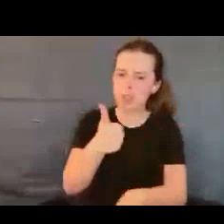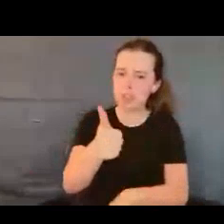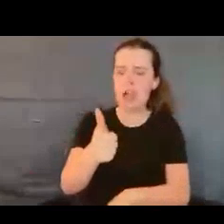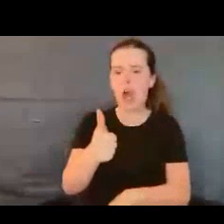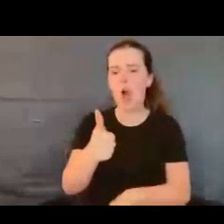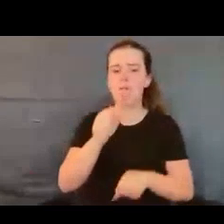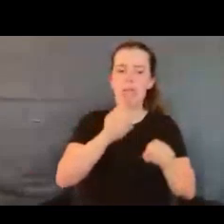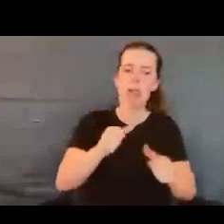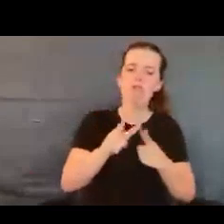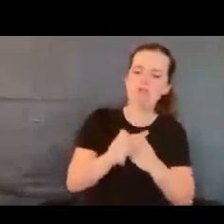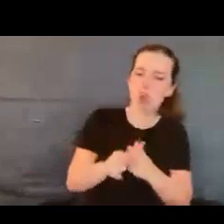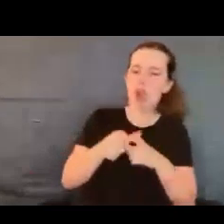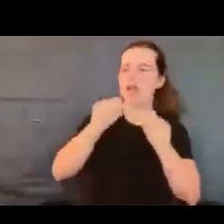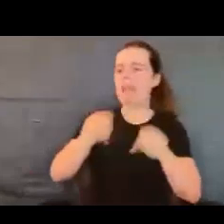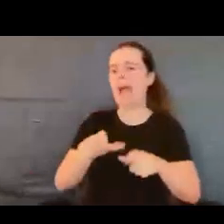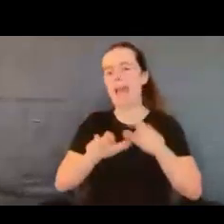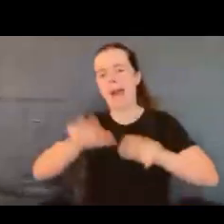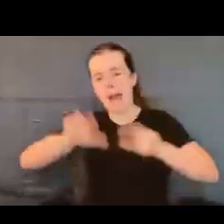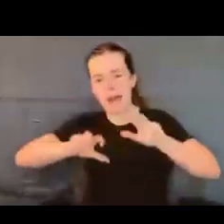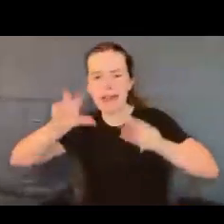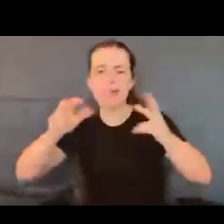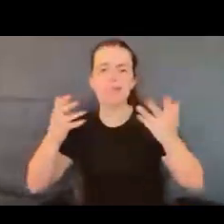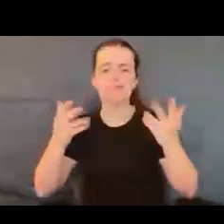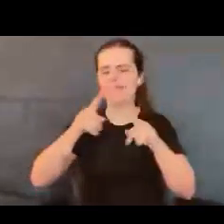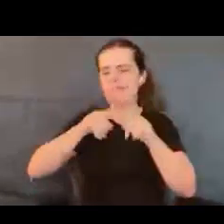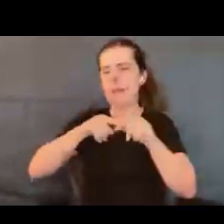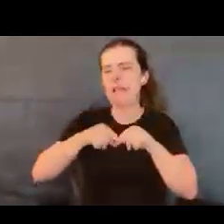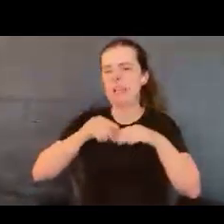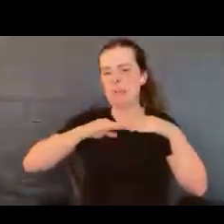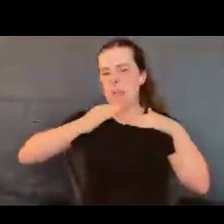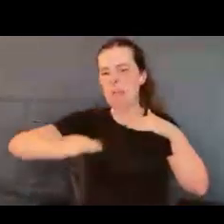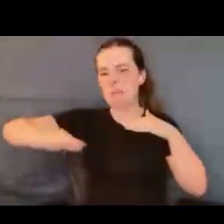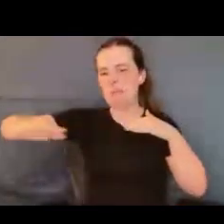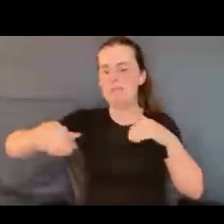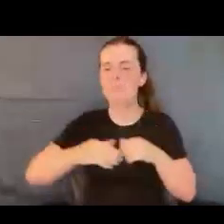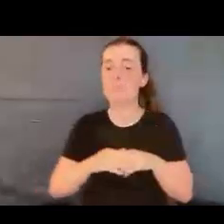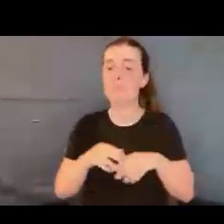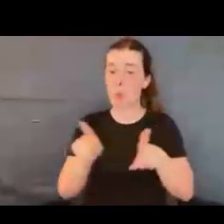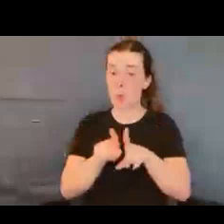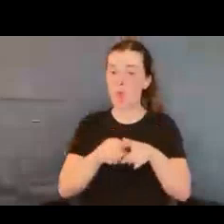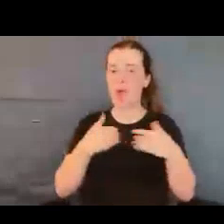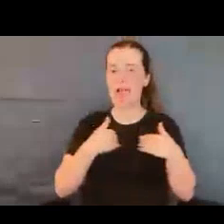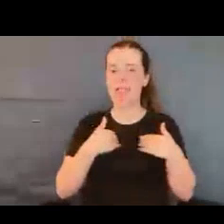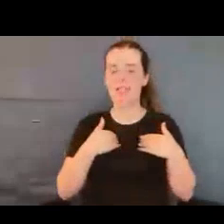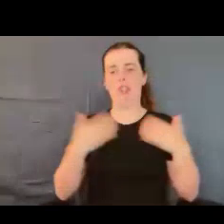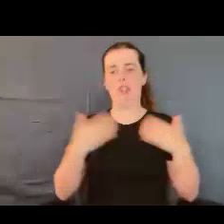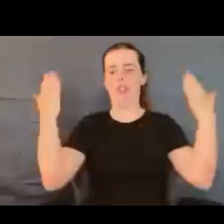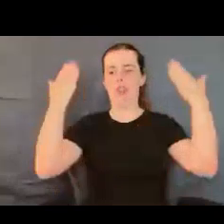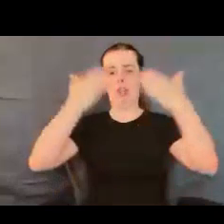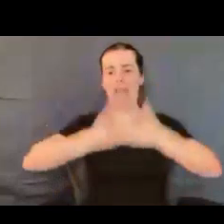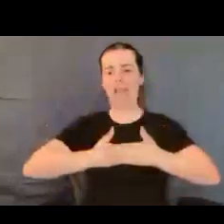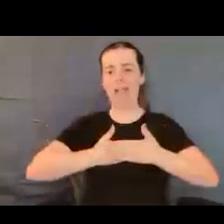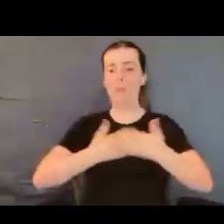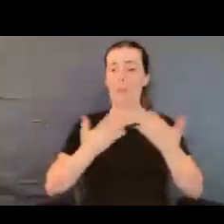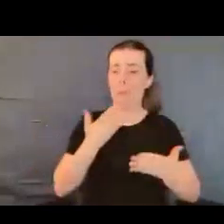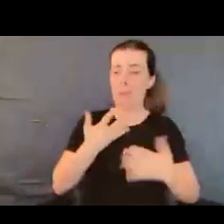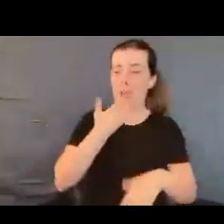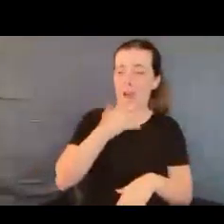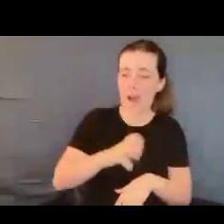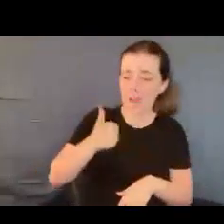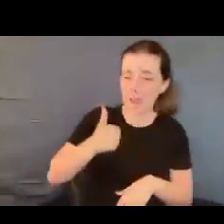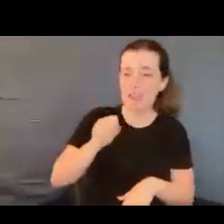on the terrain. And it's also a little bit shaded, which is nice. So it might be a little hotter because you're lower, but it is